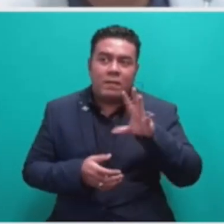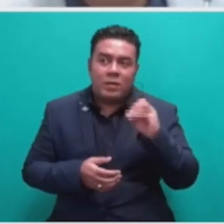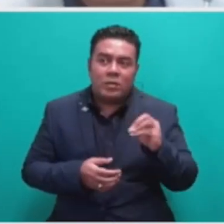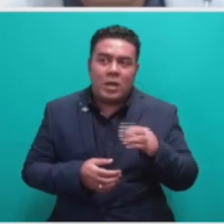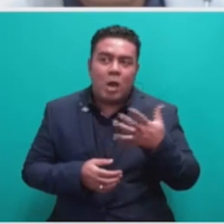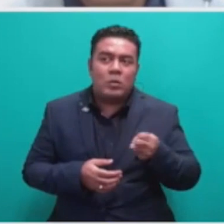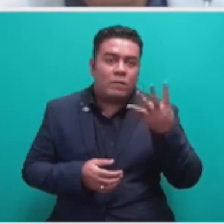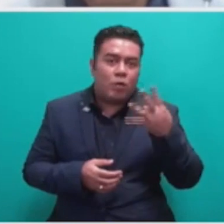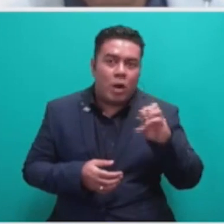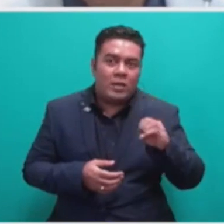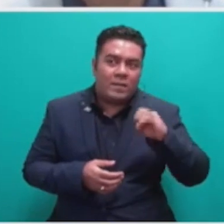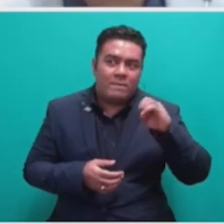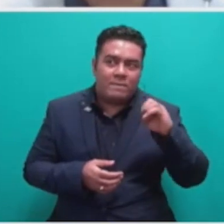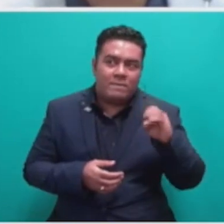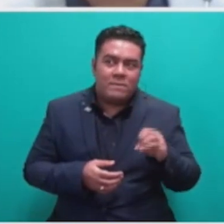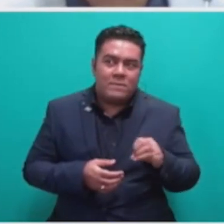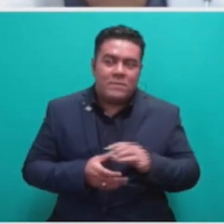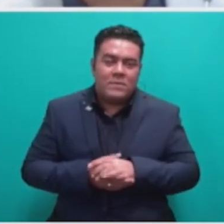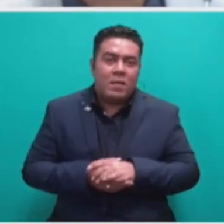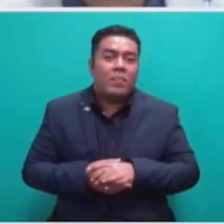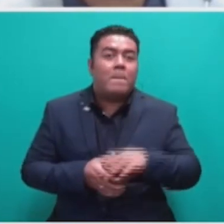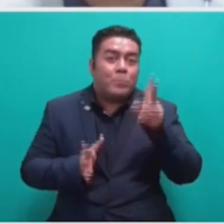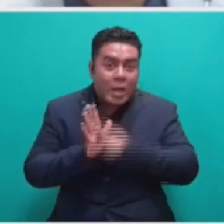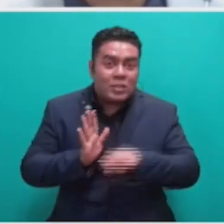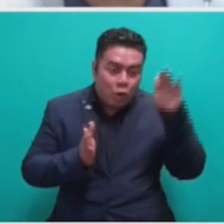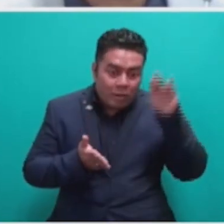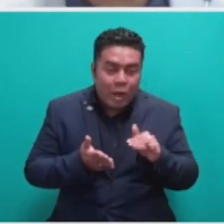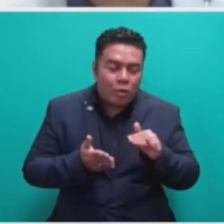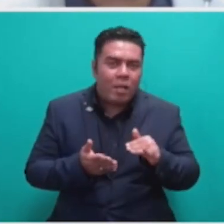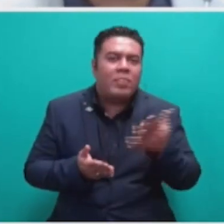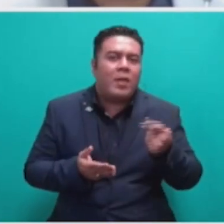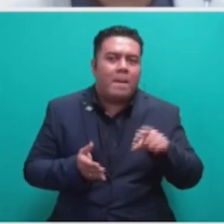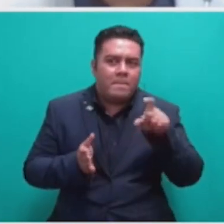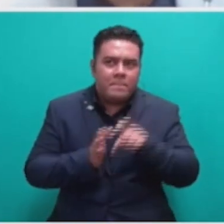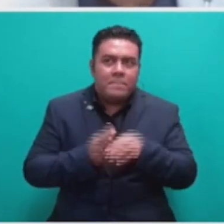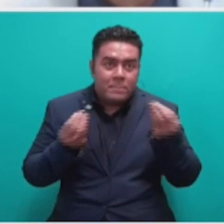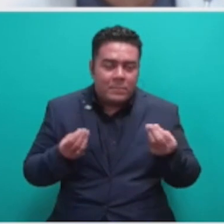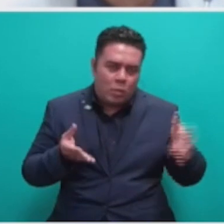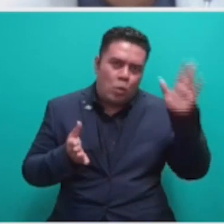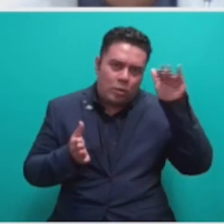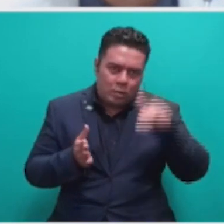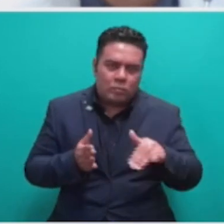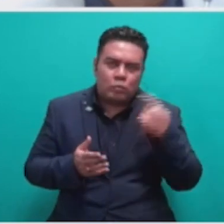it's 450. The price has gone down. The quantity has also gone down. Mr. Speaker, sir, the ANZ